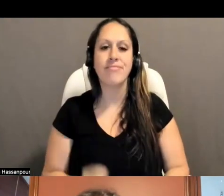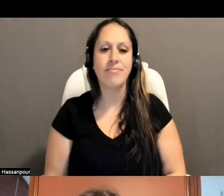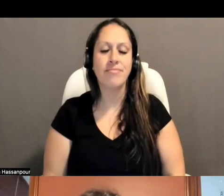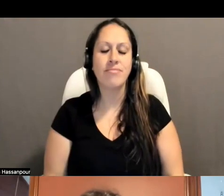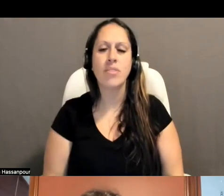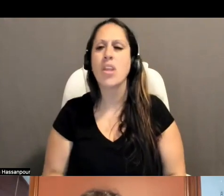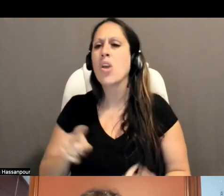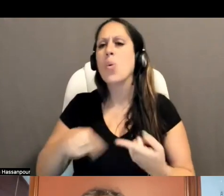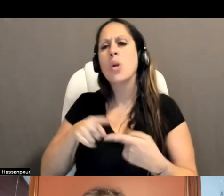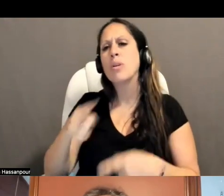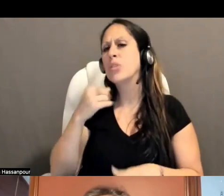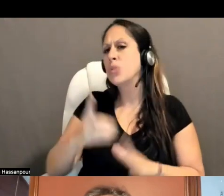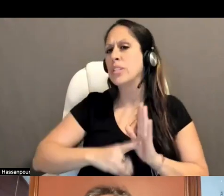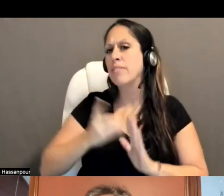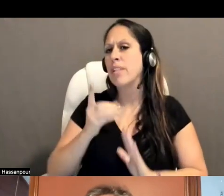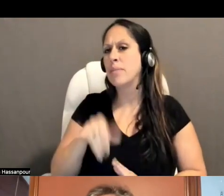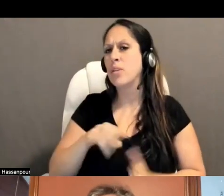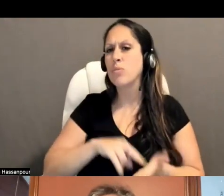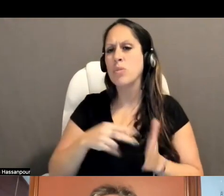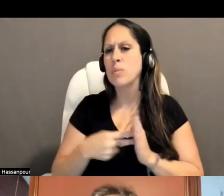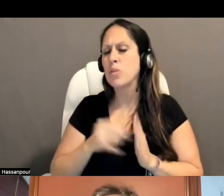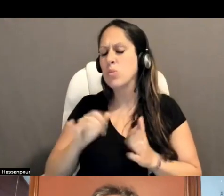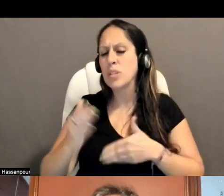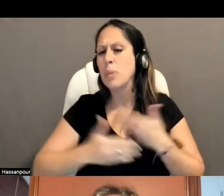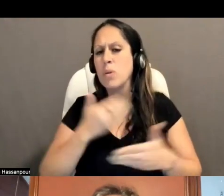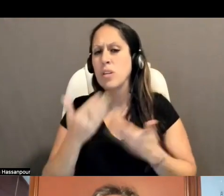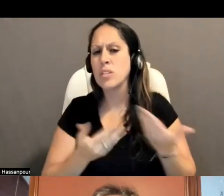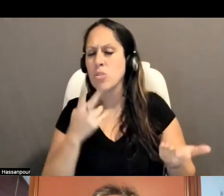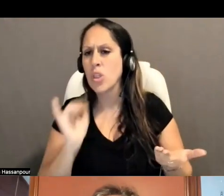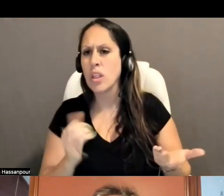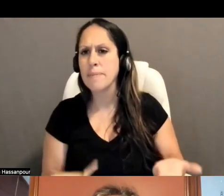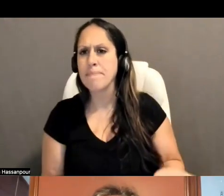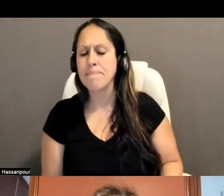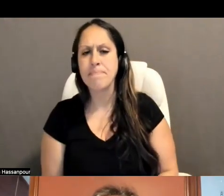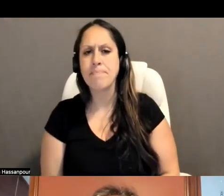you say you develop it, what is that process? What does that mean?